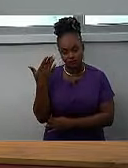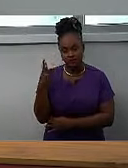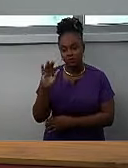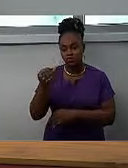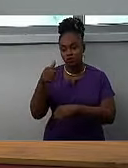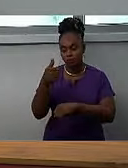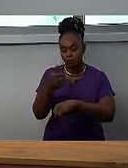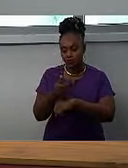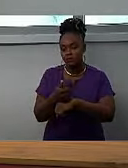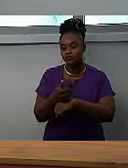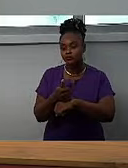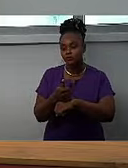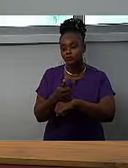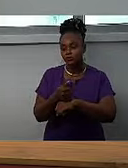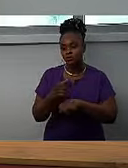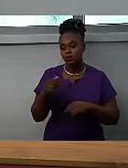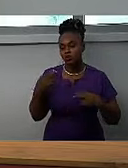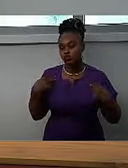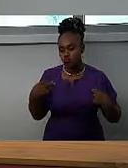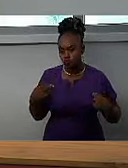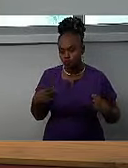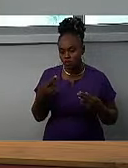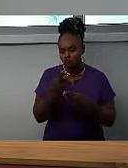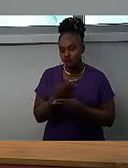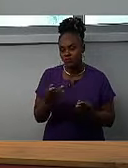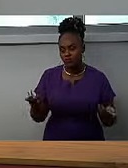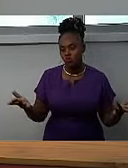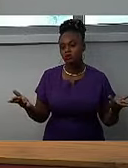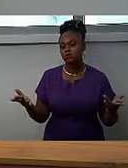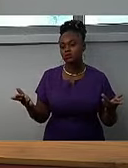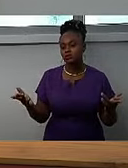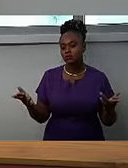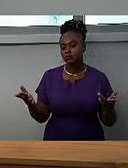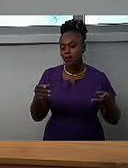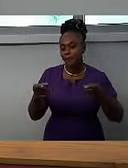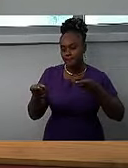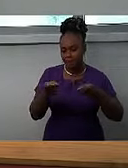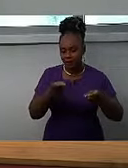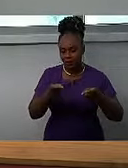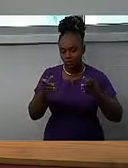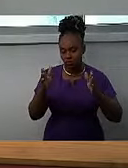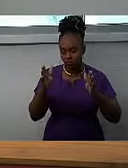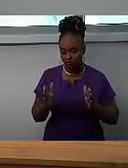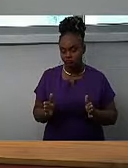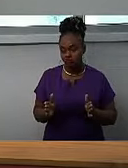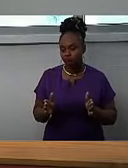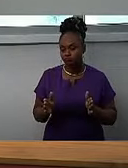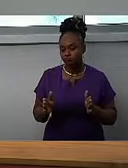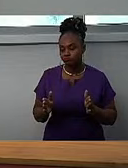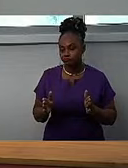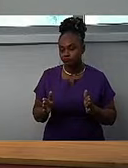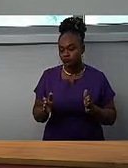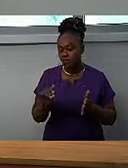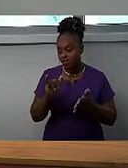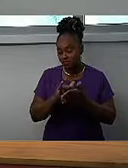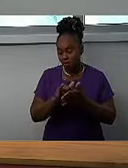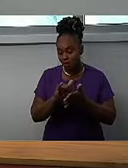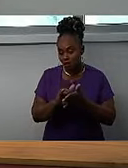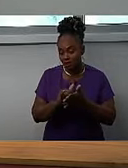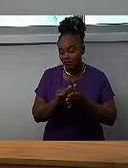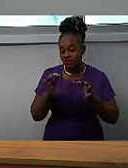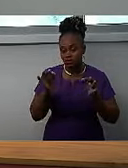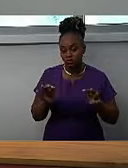resource manager and a planner for the RGPF. This historic and strategic decision is aimed